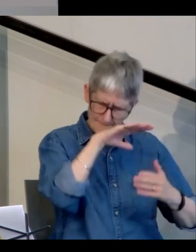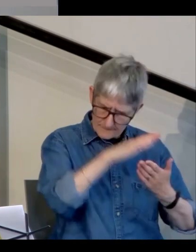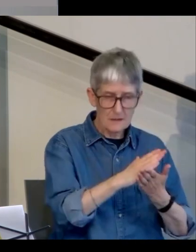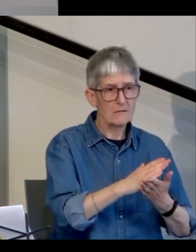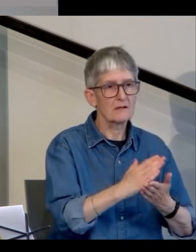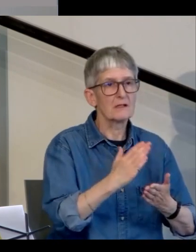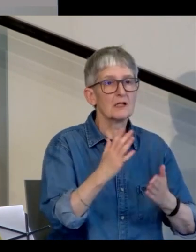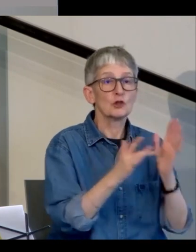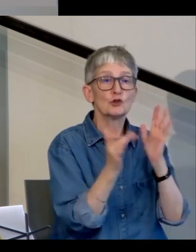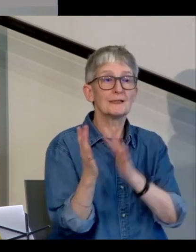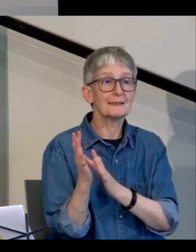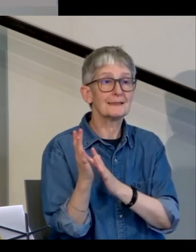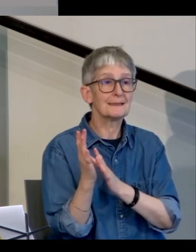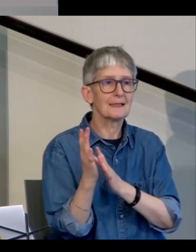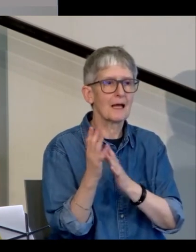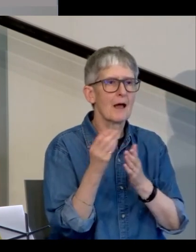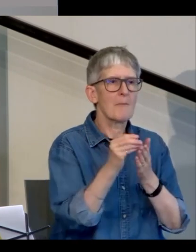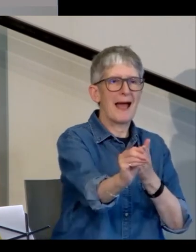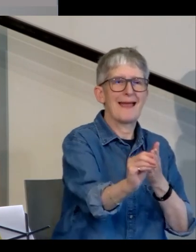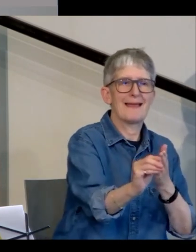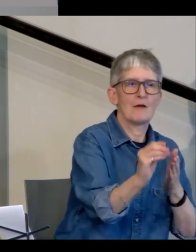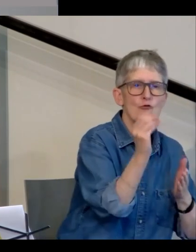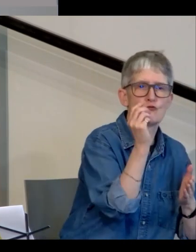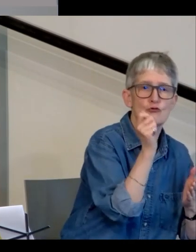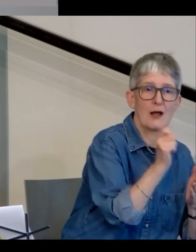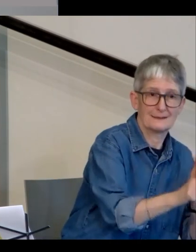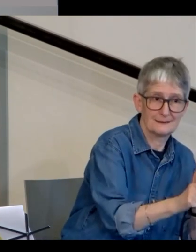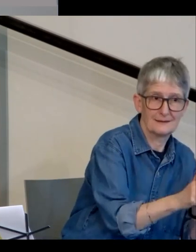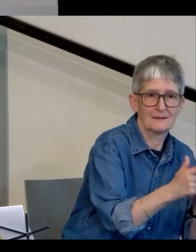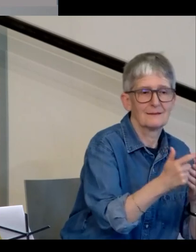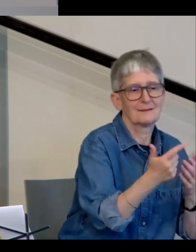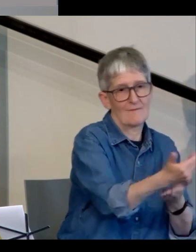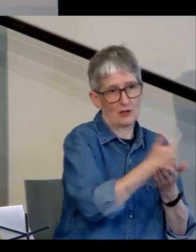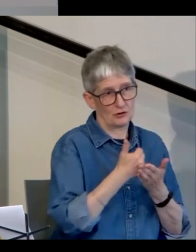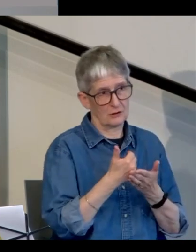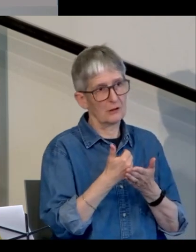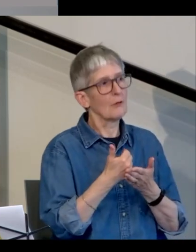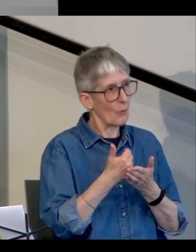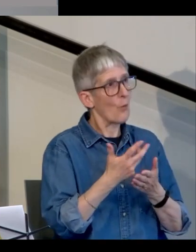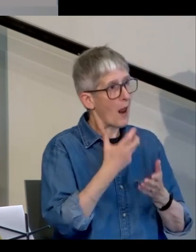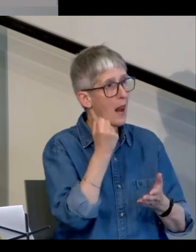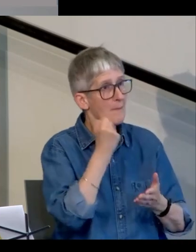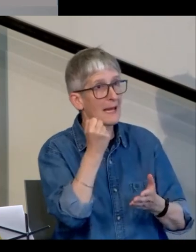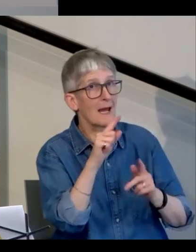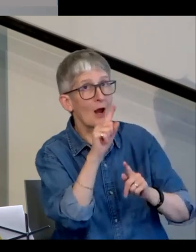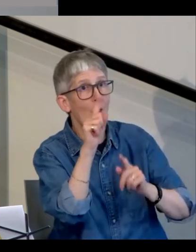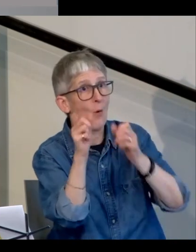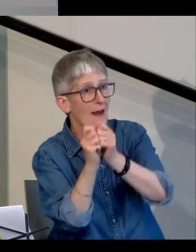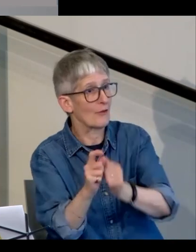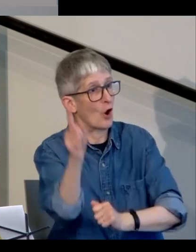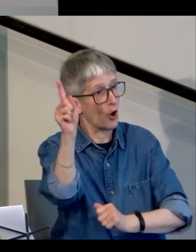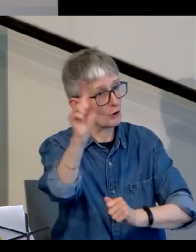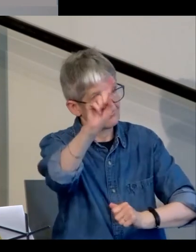completely that Jesus had paid the price for their salvation. So they knew that they were going to be with God in His kingdom when they